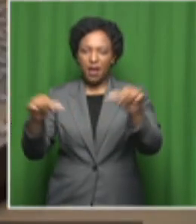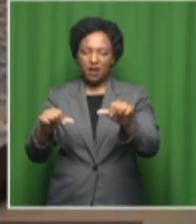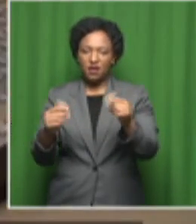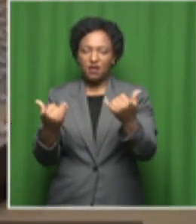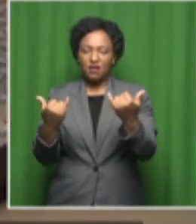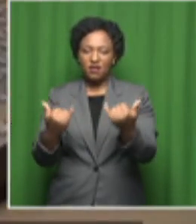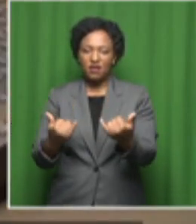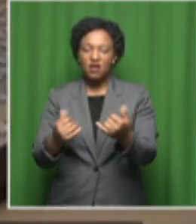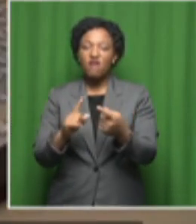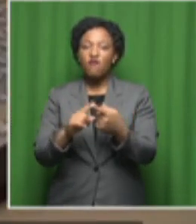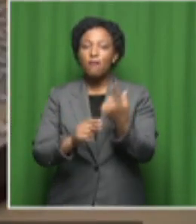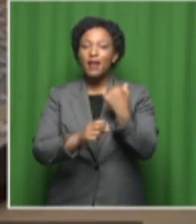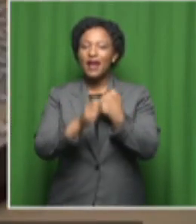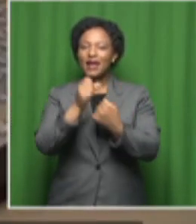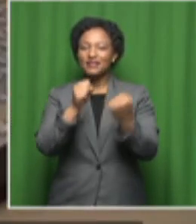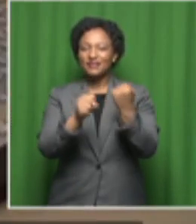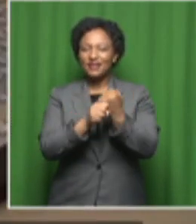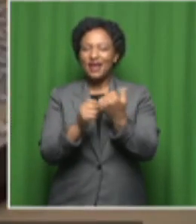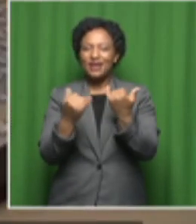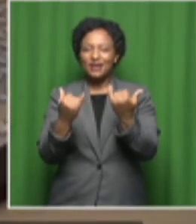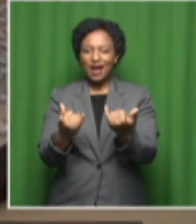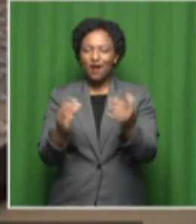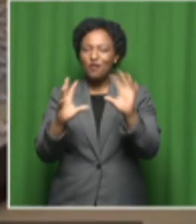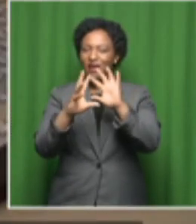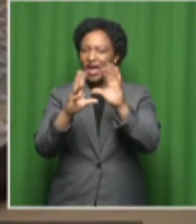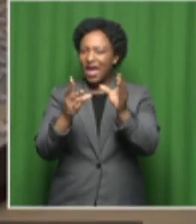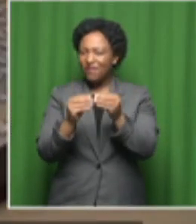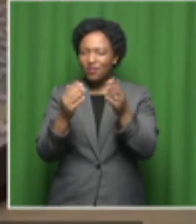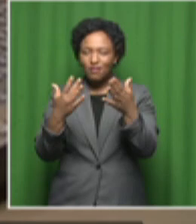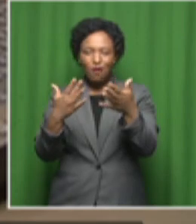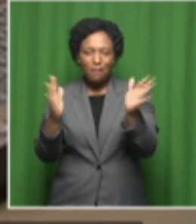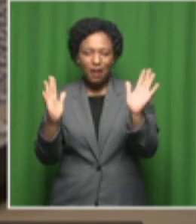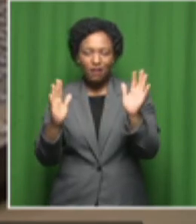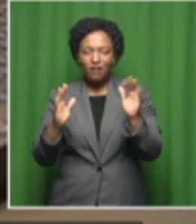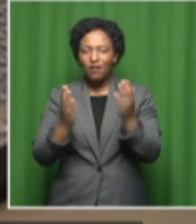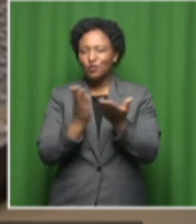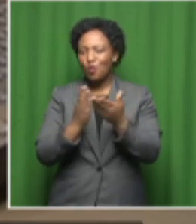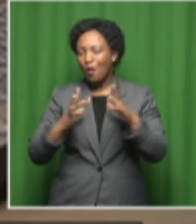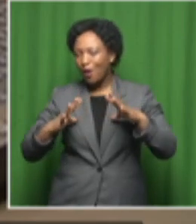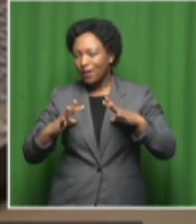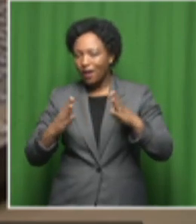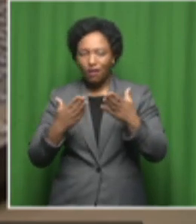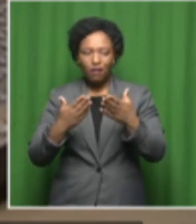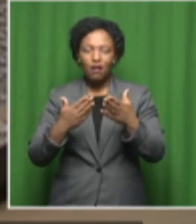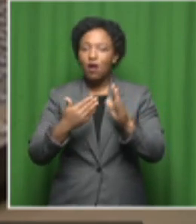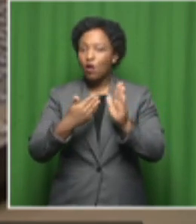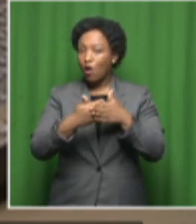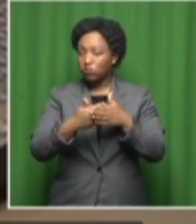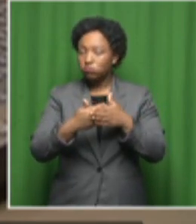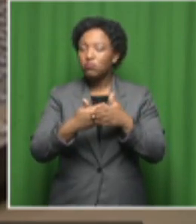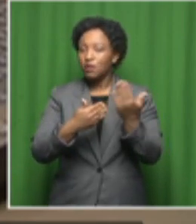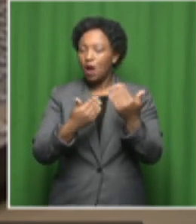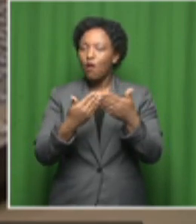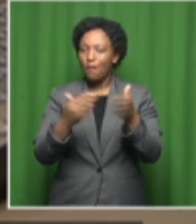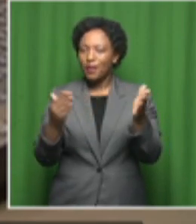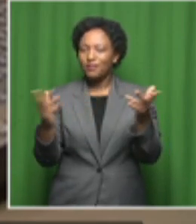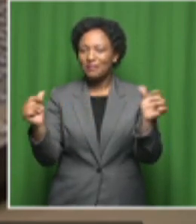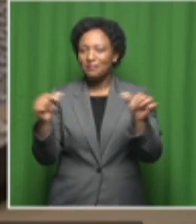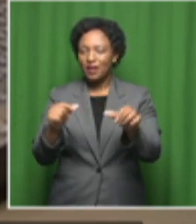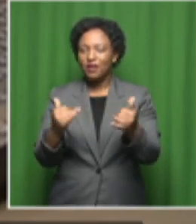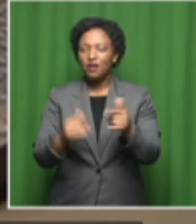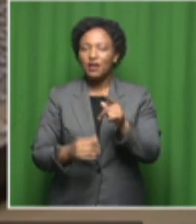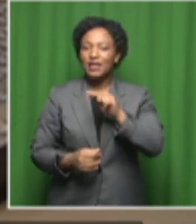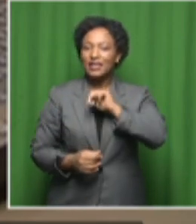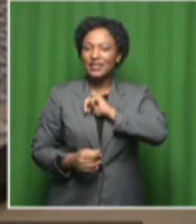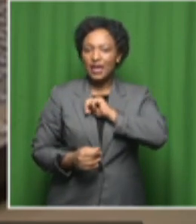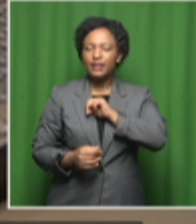we left it last year. Schools are back, everybody's back off holidays, and it's pretty much full tilt. Although we are focusing on KZN, and that's because